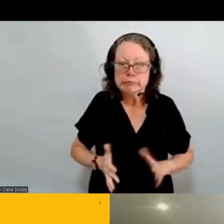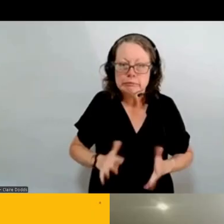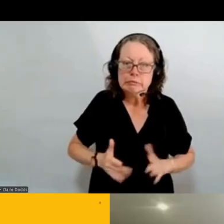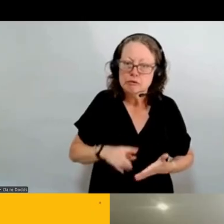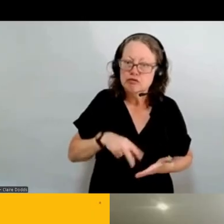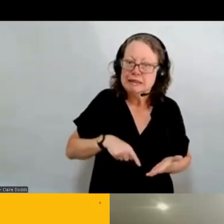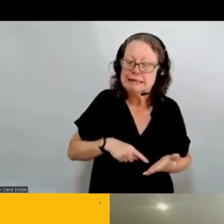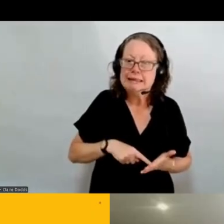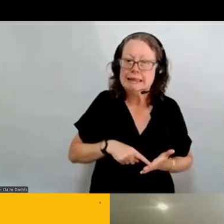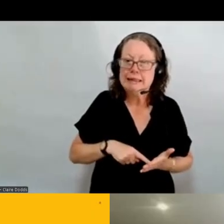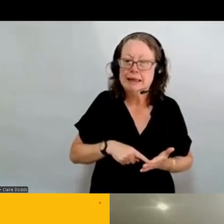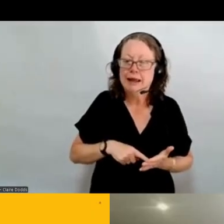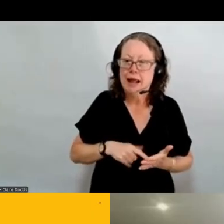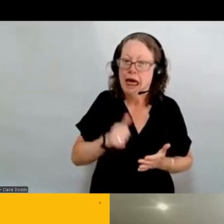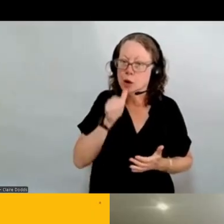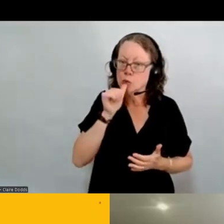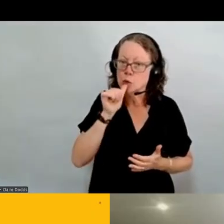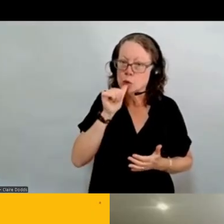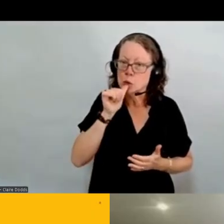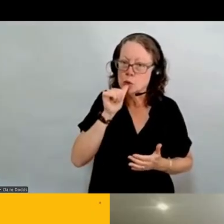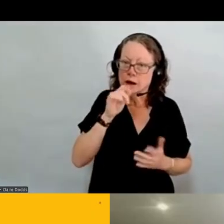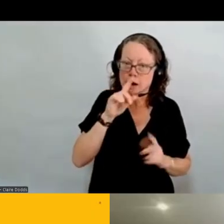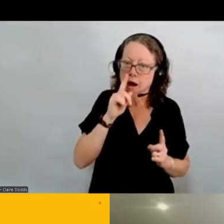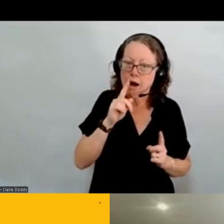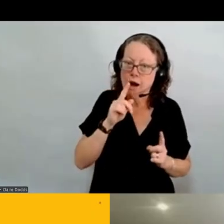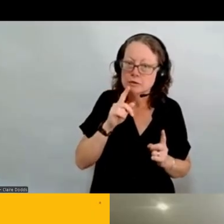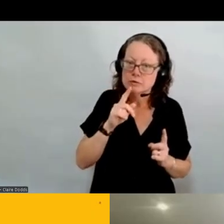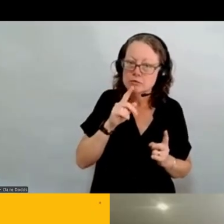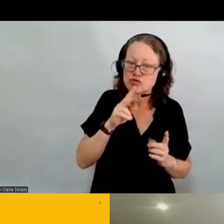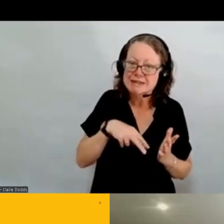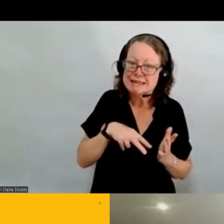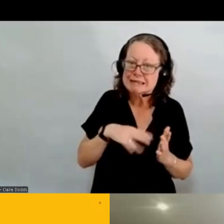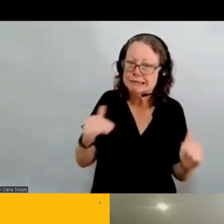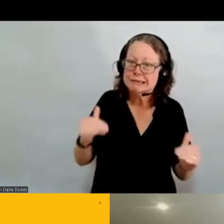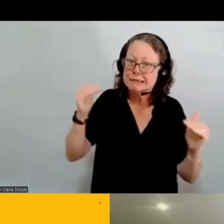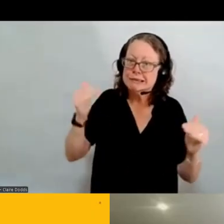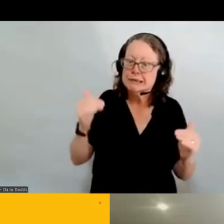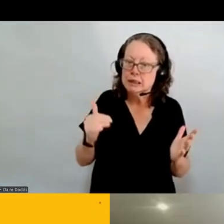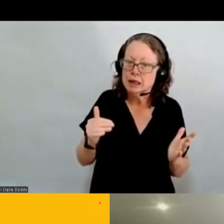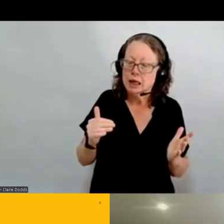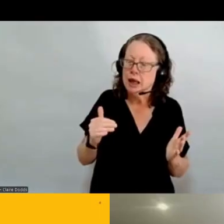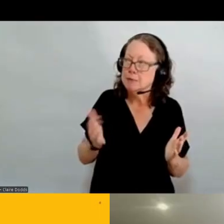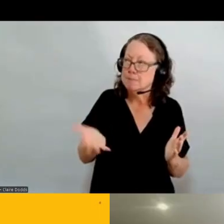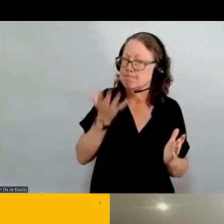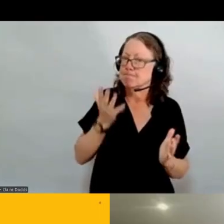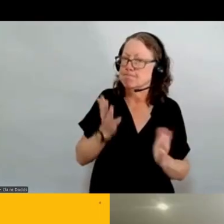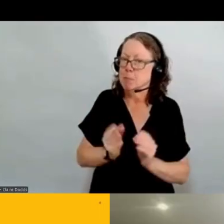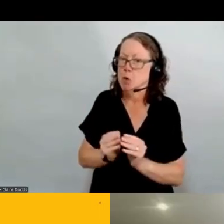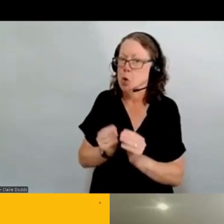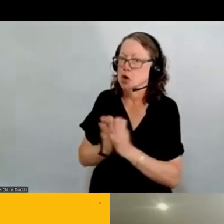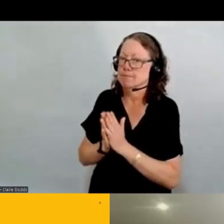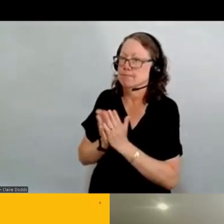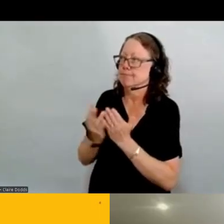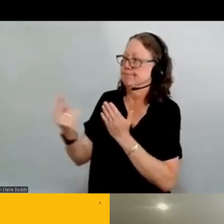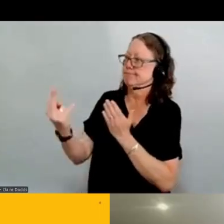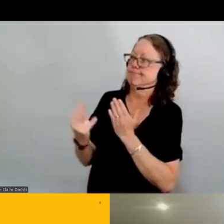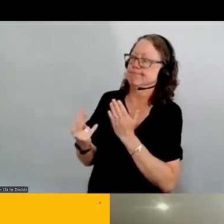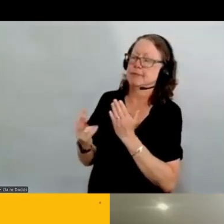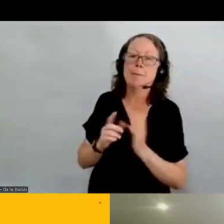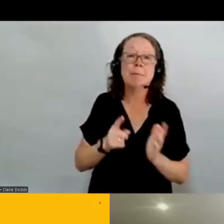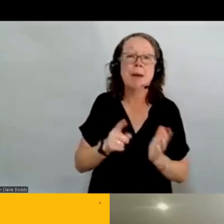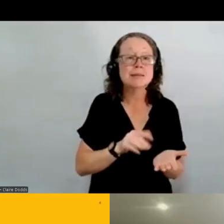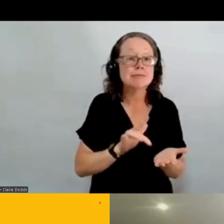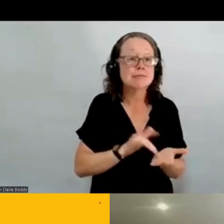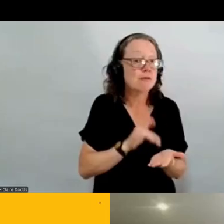that might be perceived as, too low for your age and all of that kind of thing. And there is also the fact that you can use